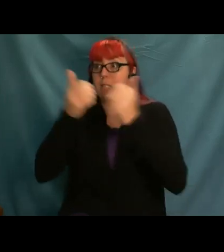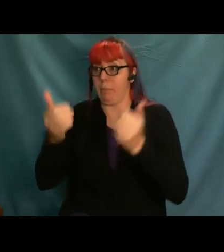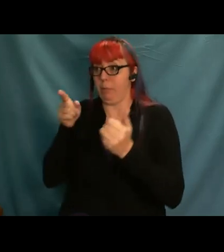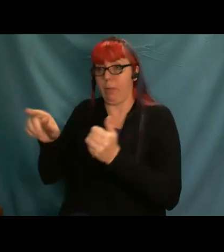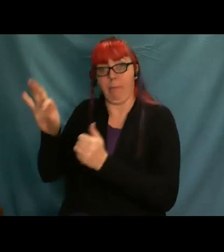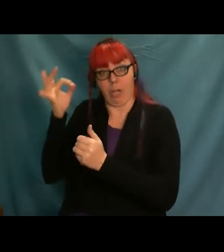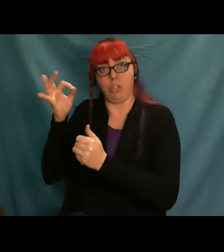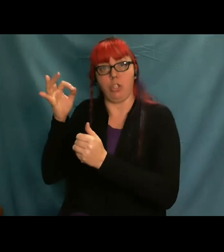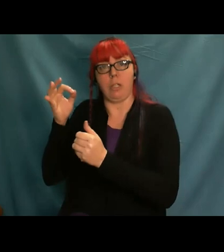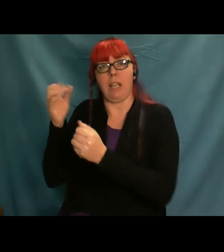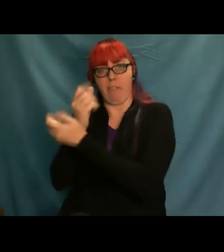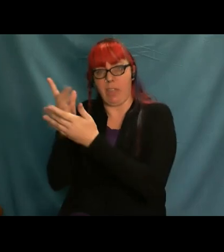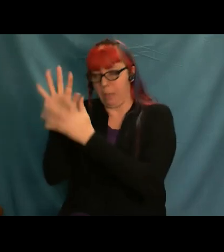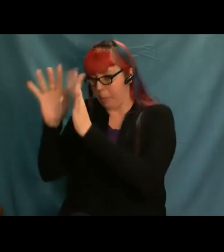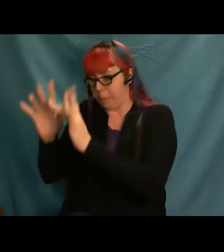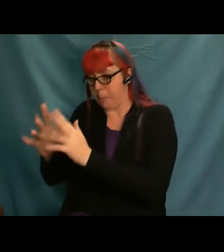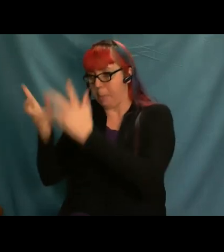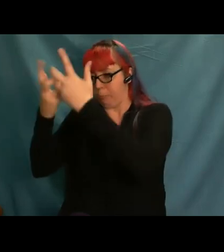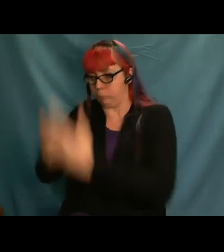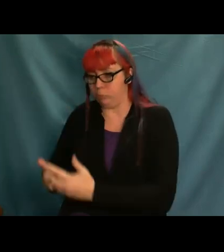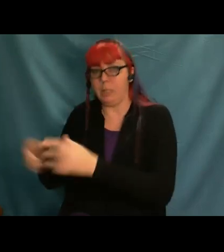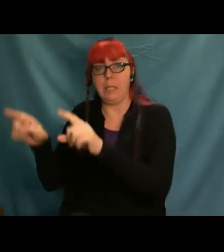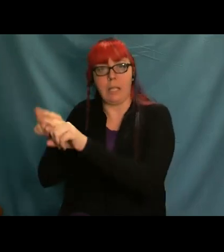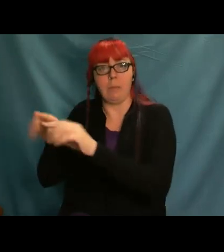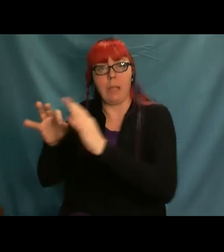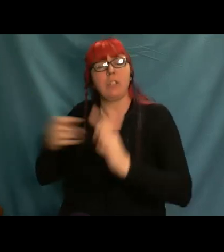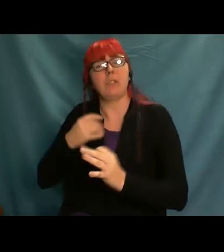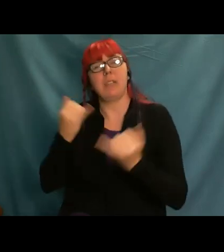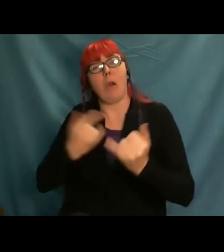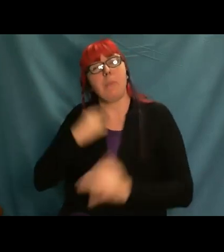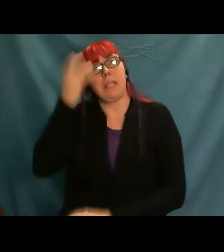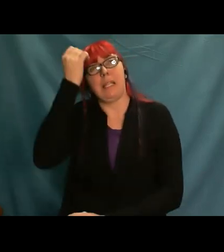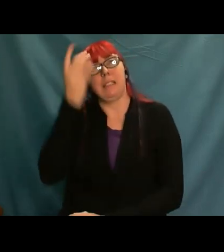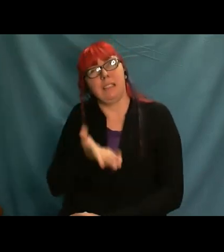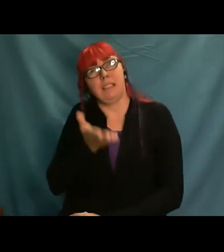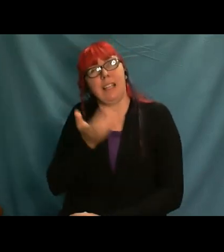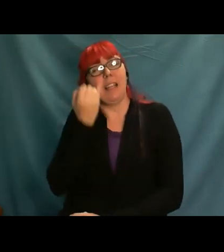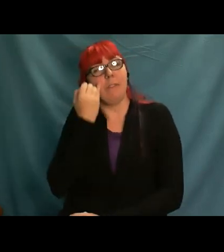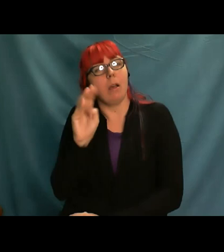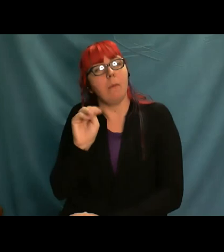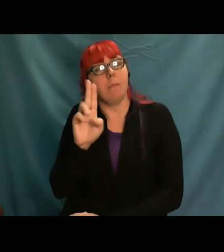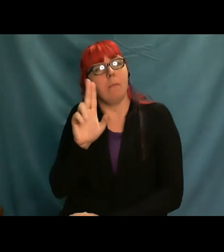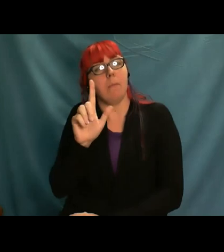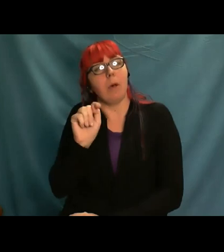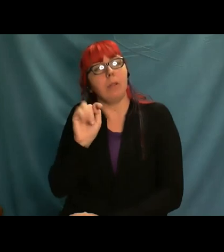It would be good to look in best practices to how to handle multi-languages.